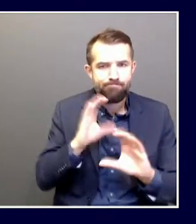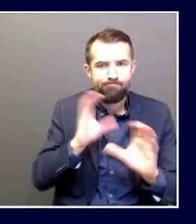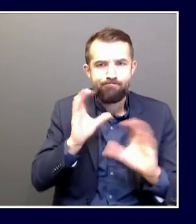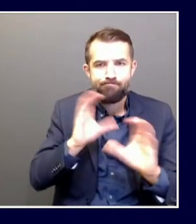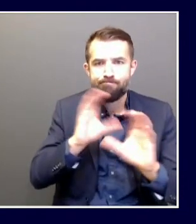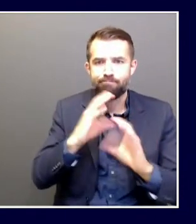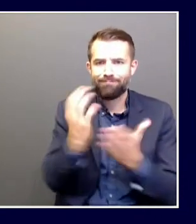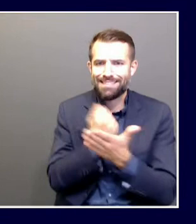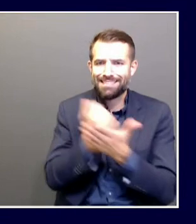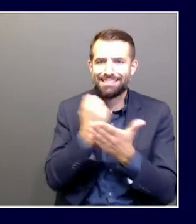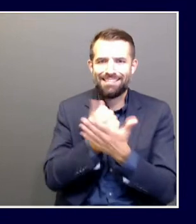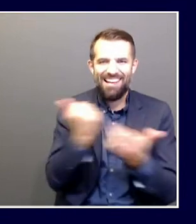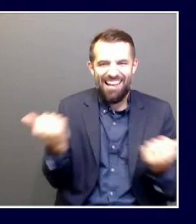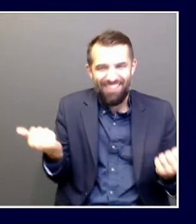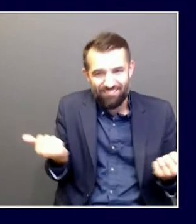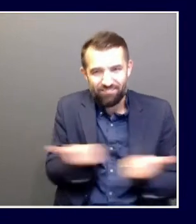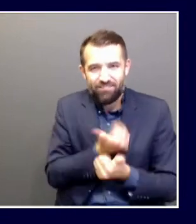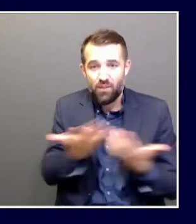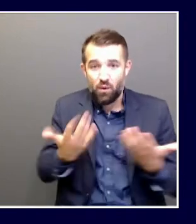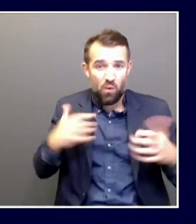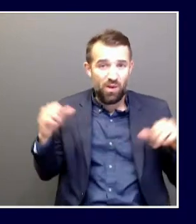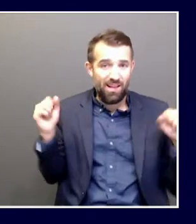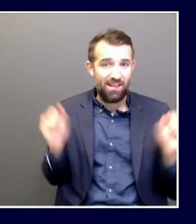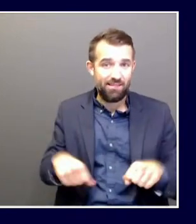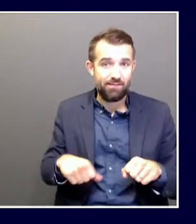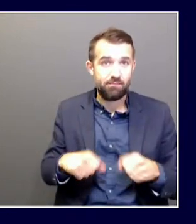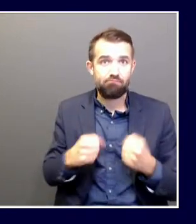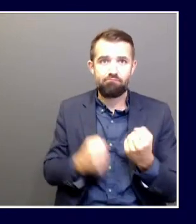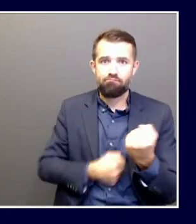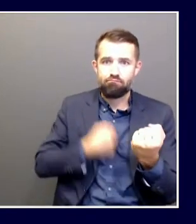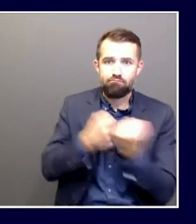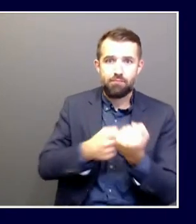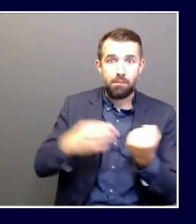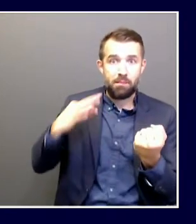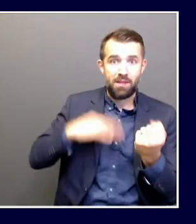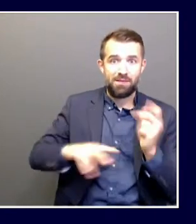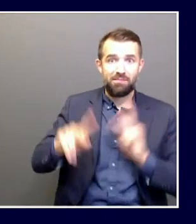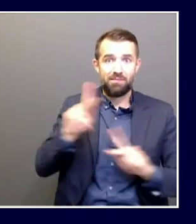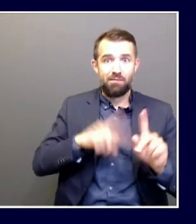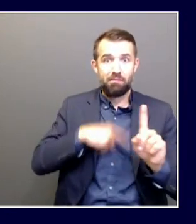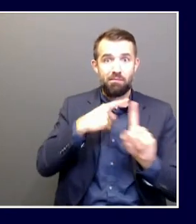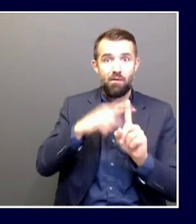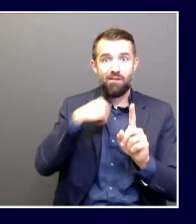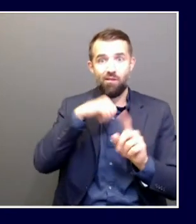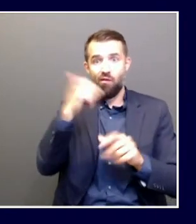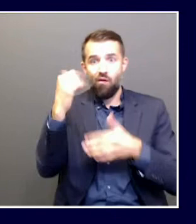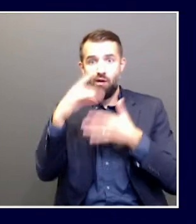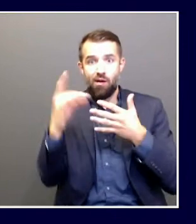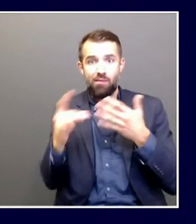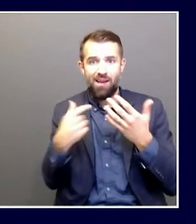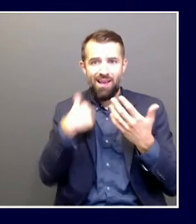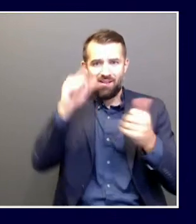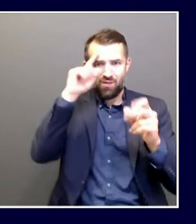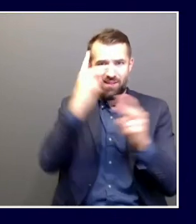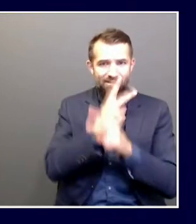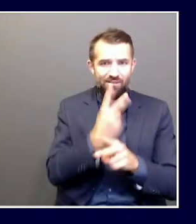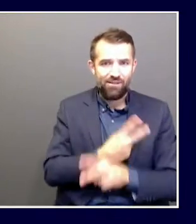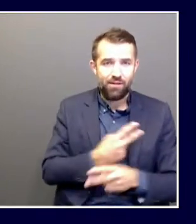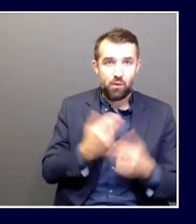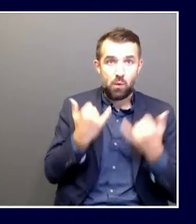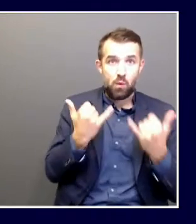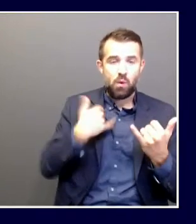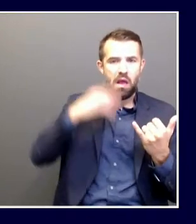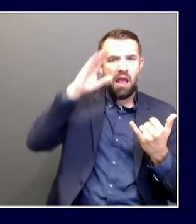the pike for the state of Maine. We have other options that we're working on to expand testing. We know we have some testing gaps still in the state of